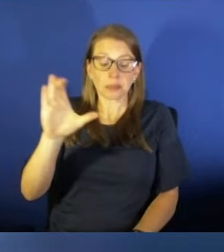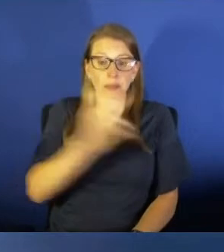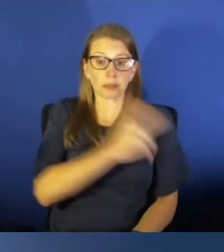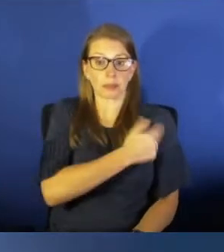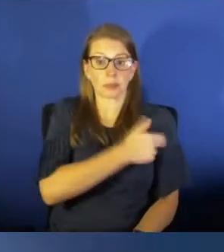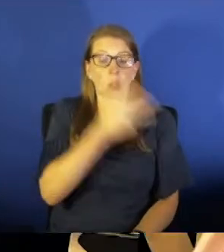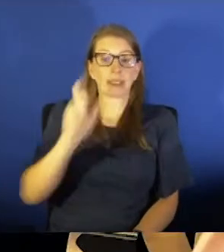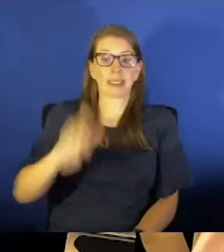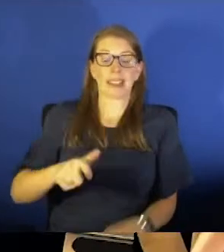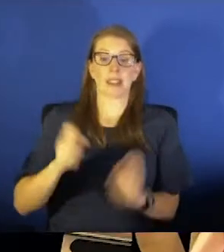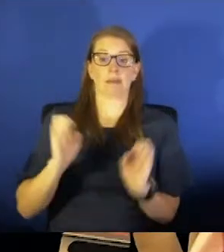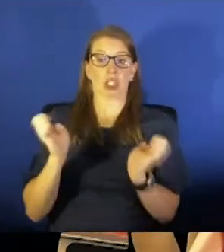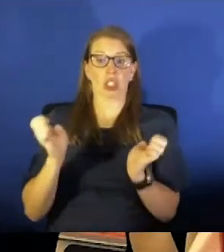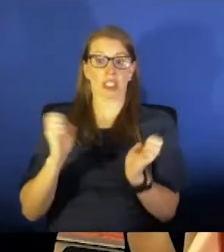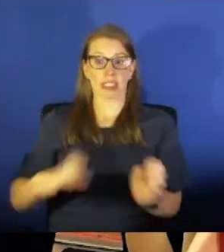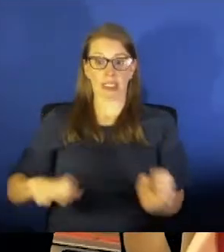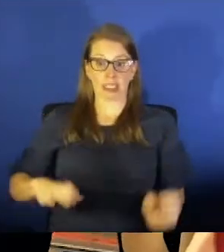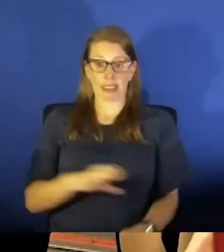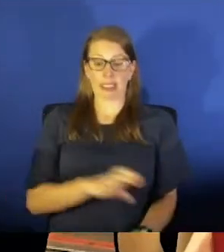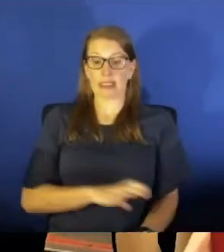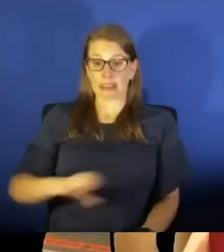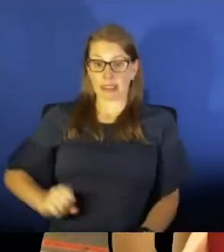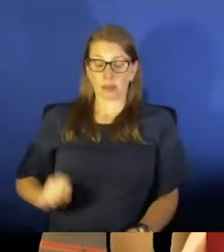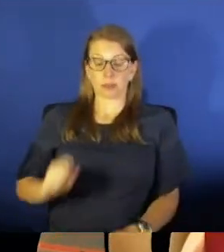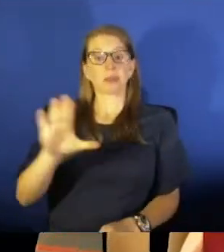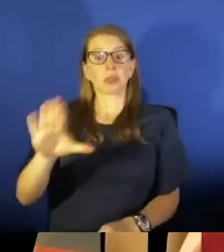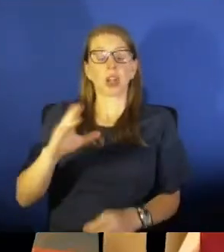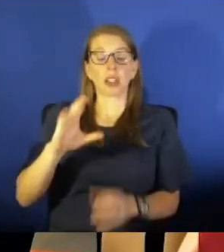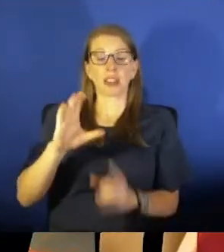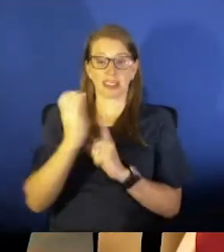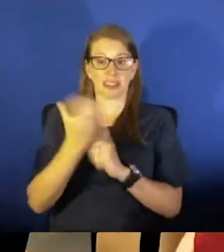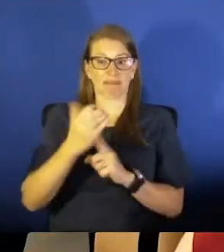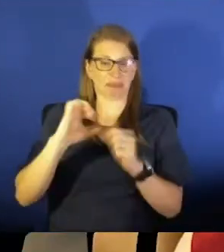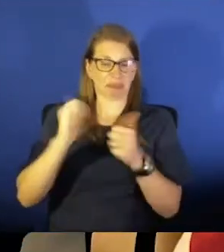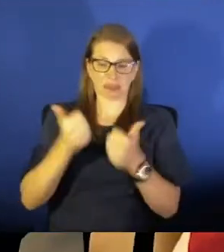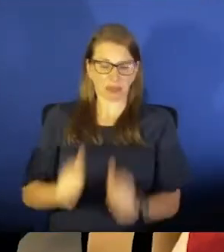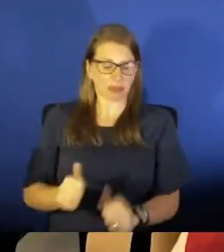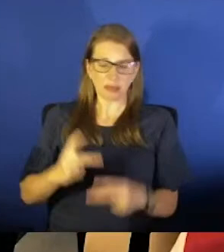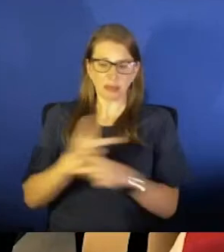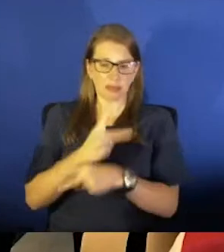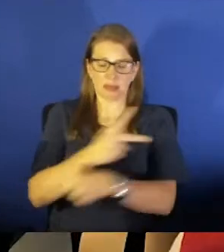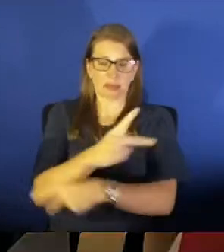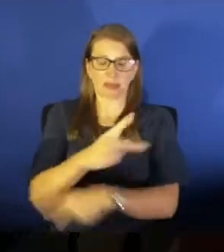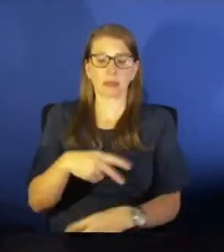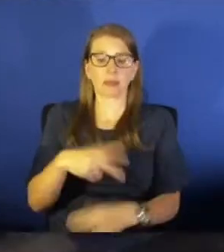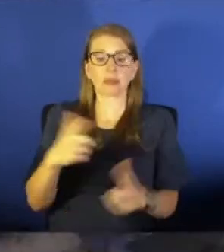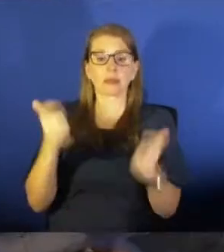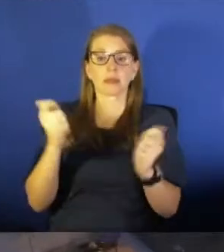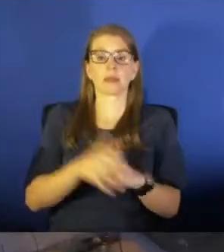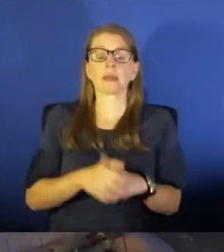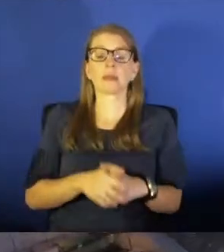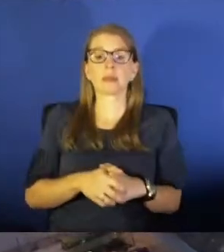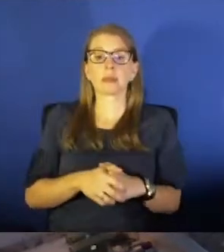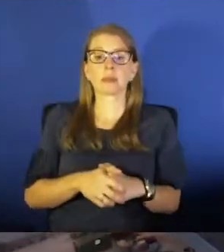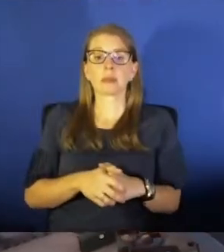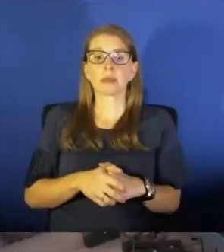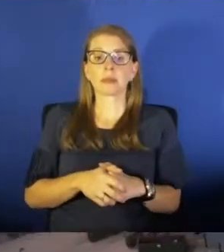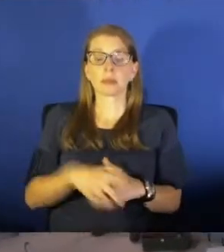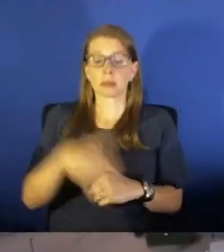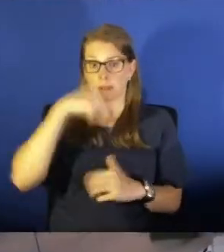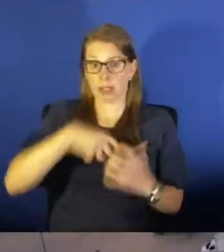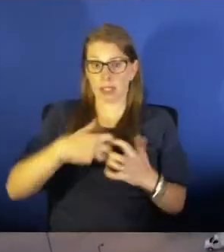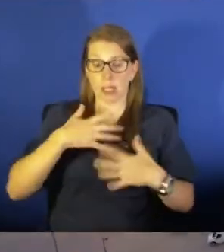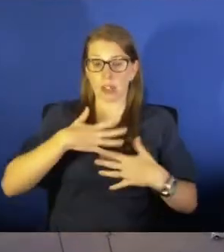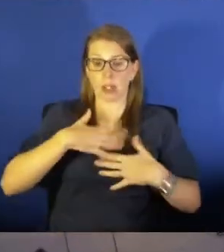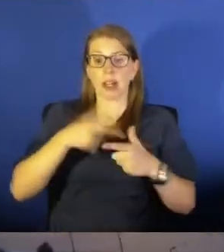emergency C-section. Her condition quickly got worse. She was put on a ventilator and soon transferred to the University of Kansas